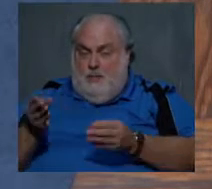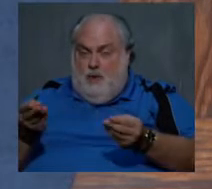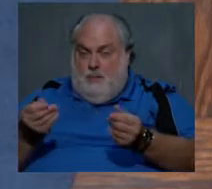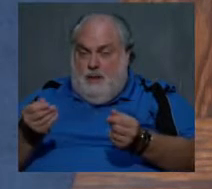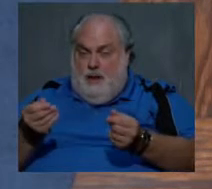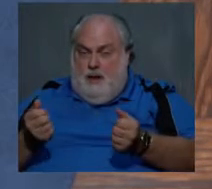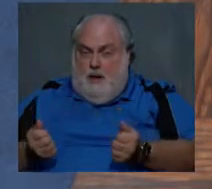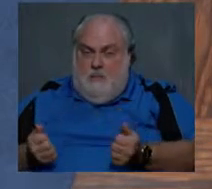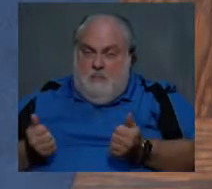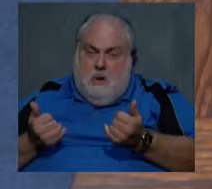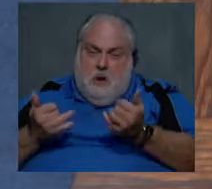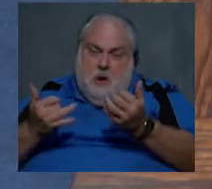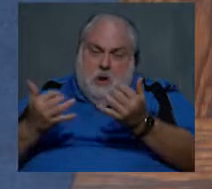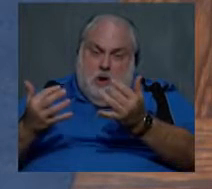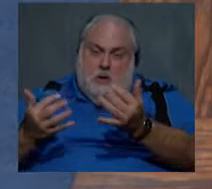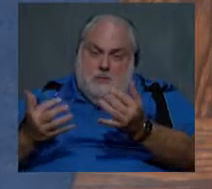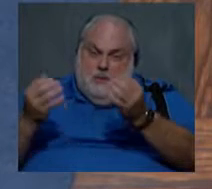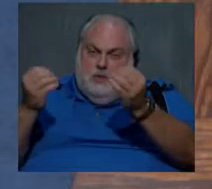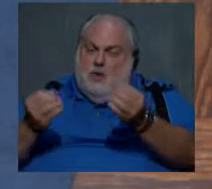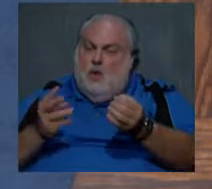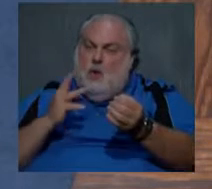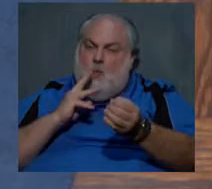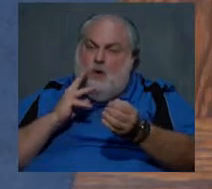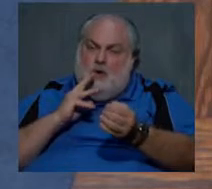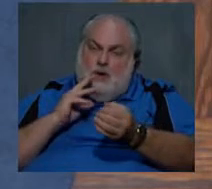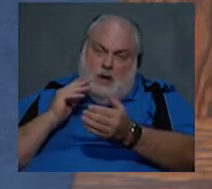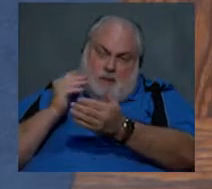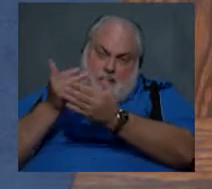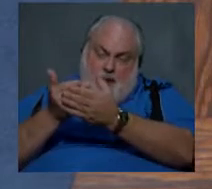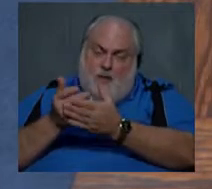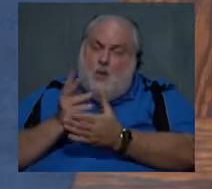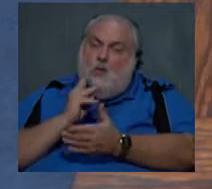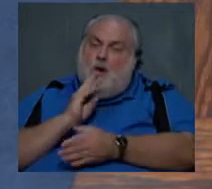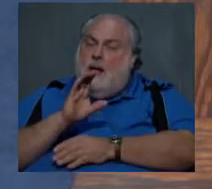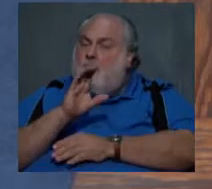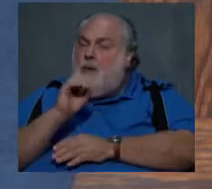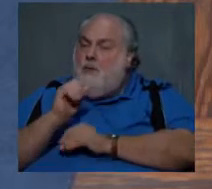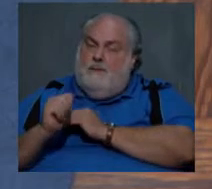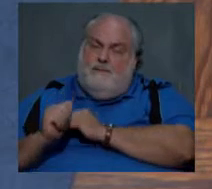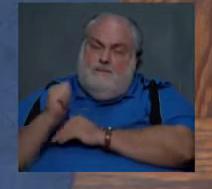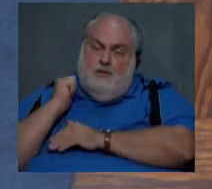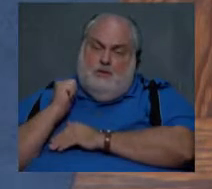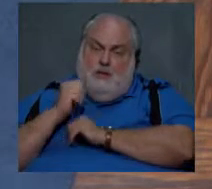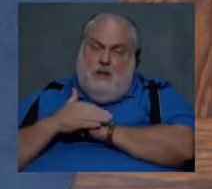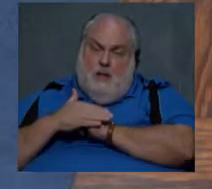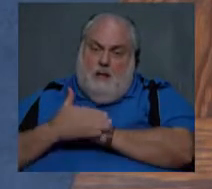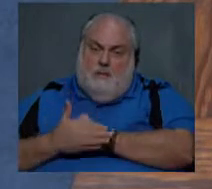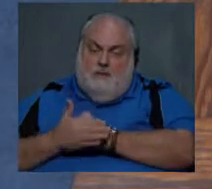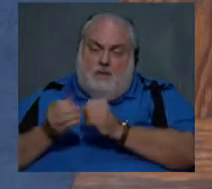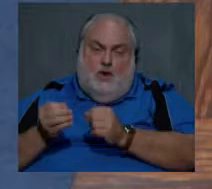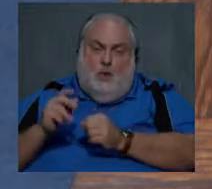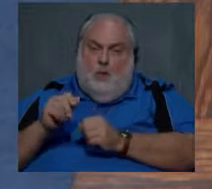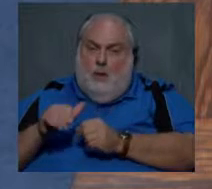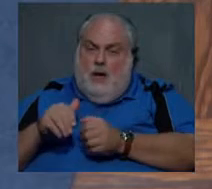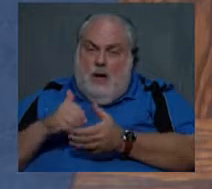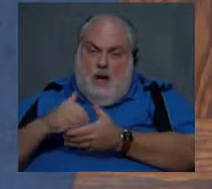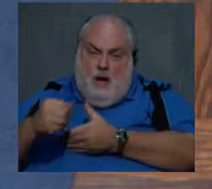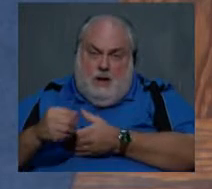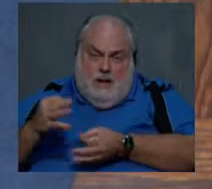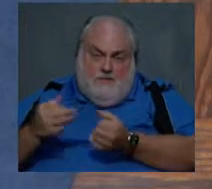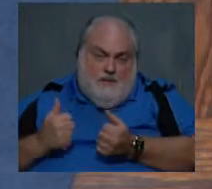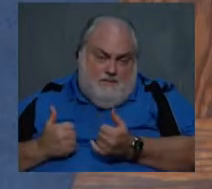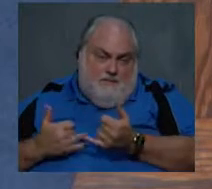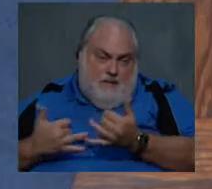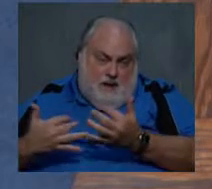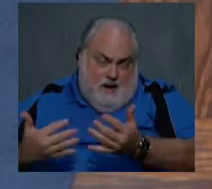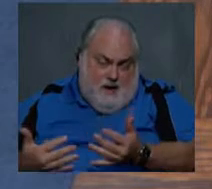couldn't get water up there, and the water company refuses to do anything about this. We have no way out if there is a fire. The road